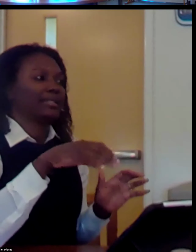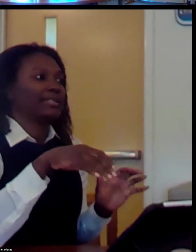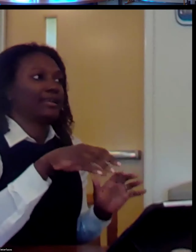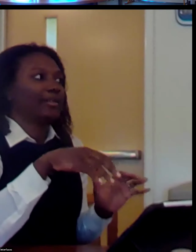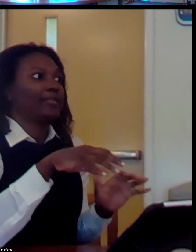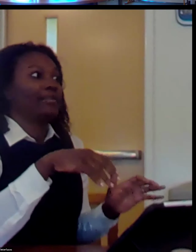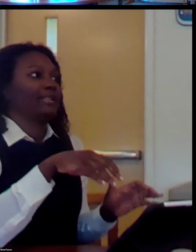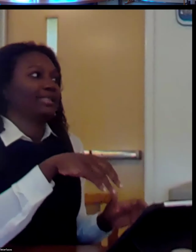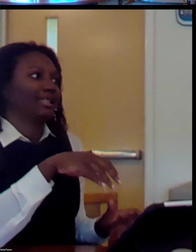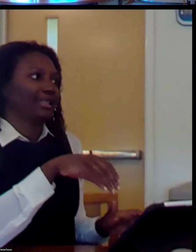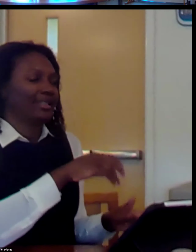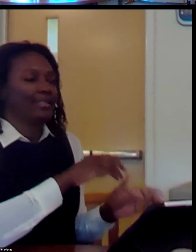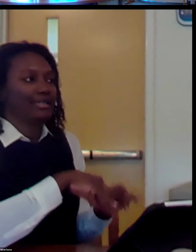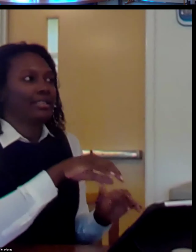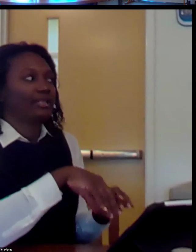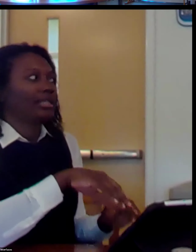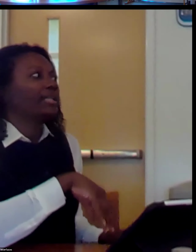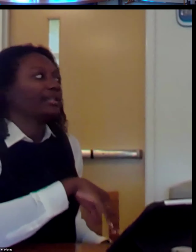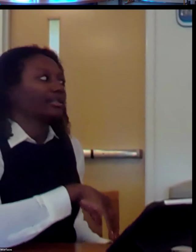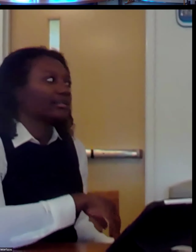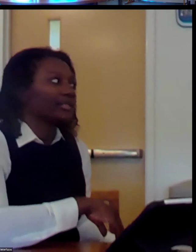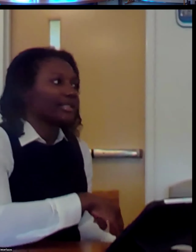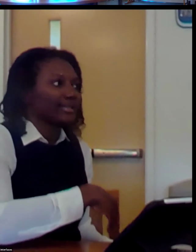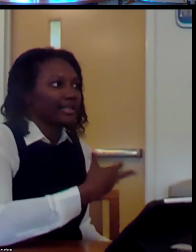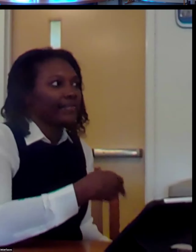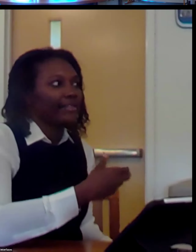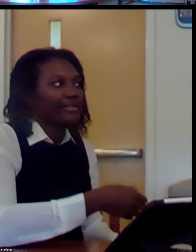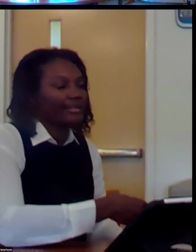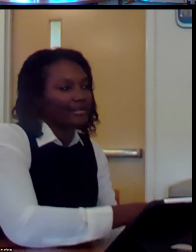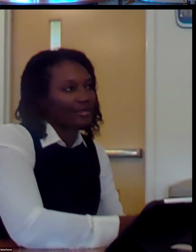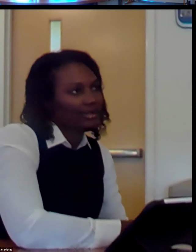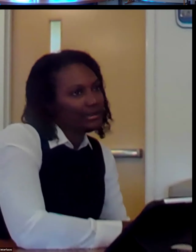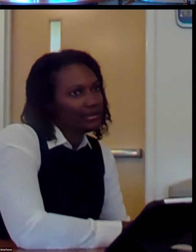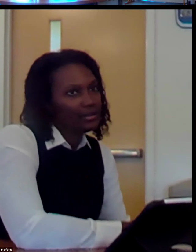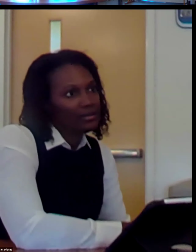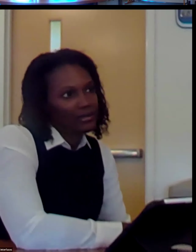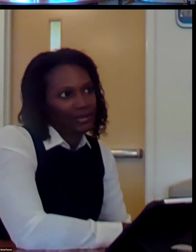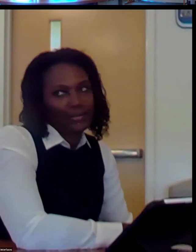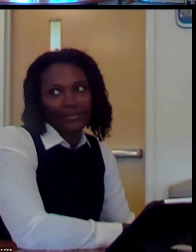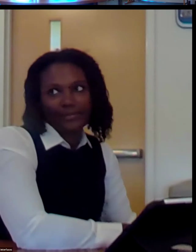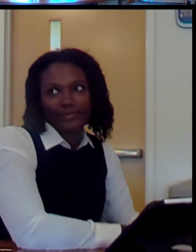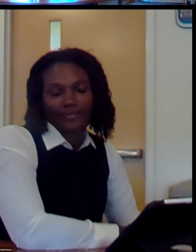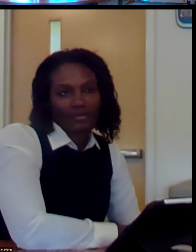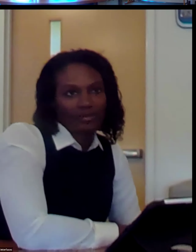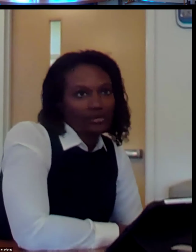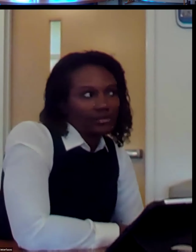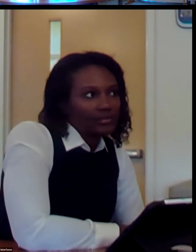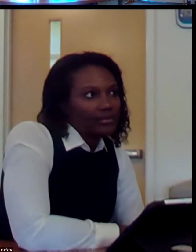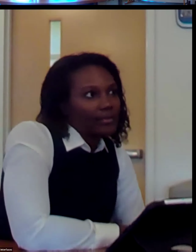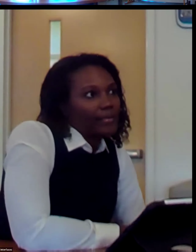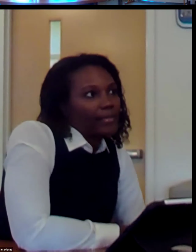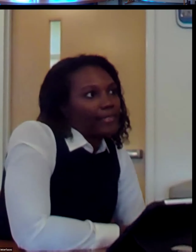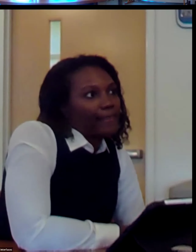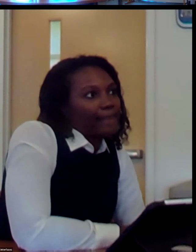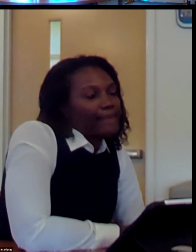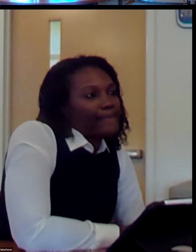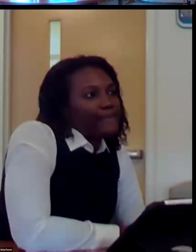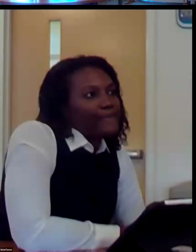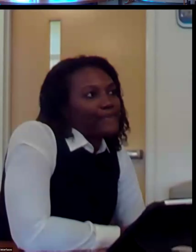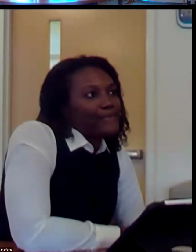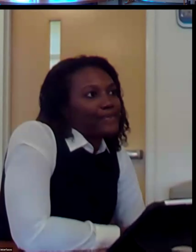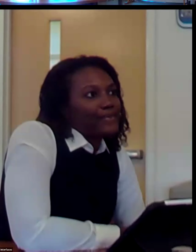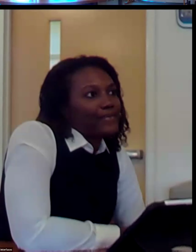helps explain something that we were seeing, and then they start citing like your work as like evidence. But like, if you submitted a grant to the NIH and